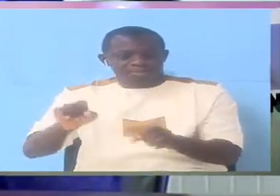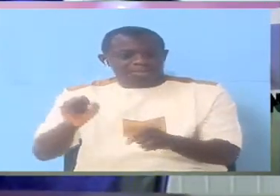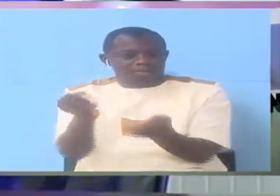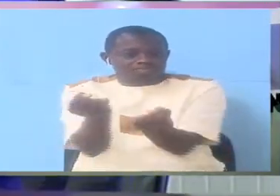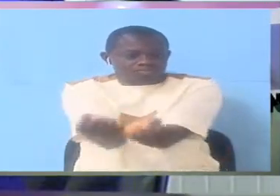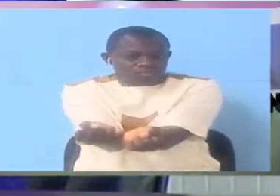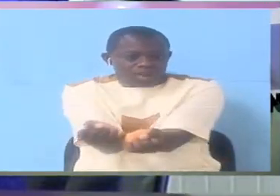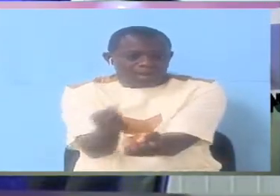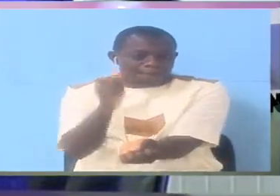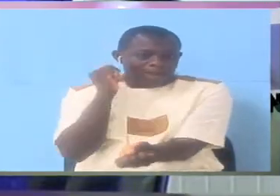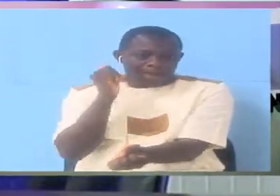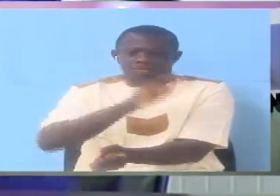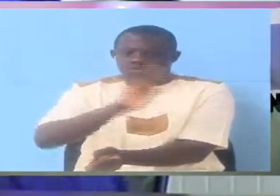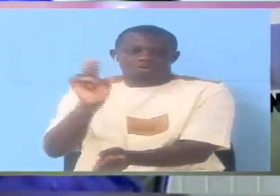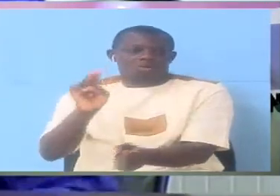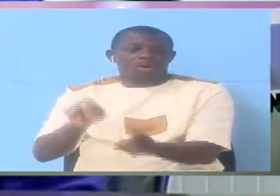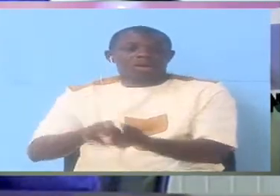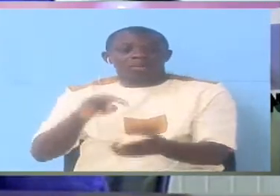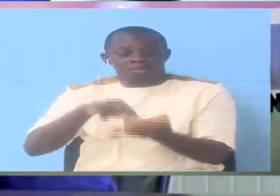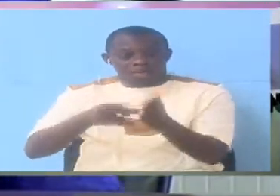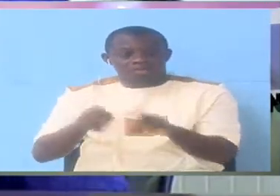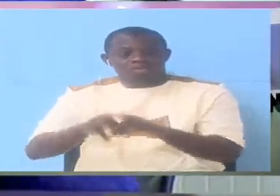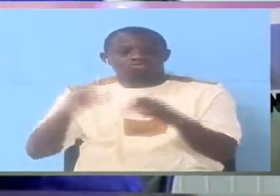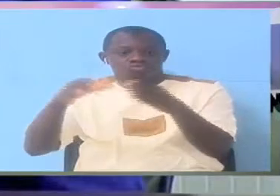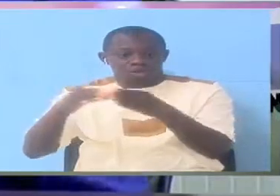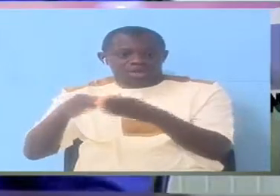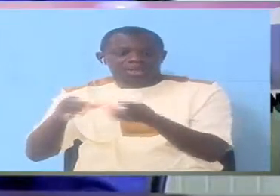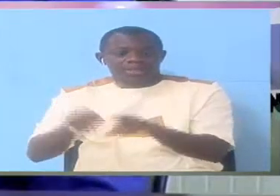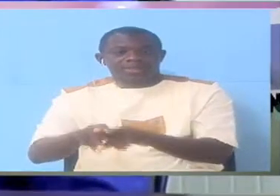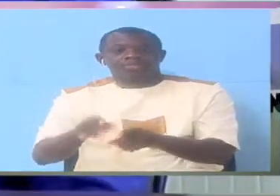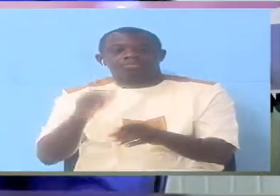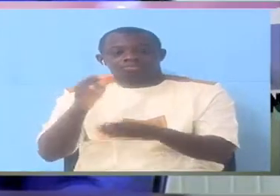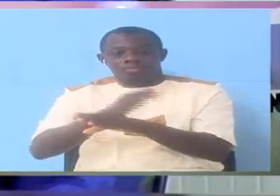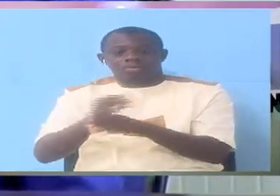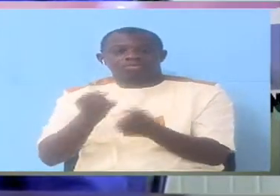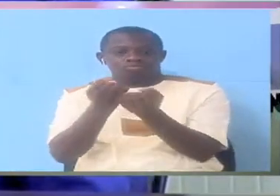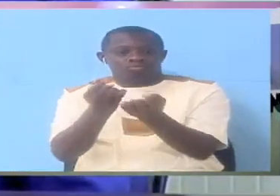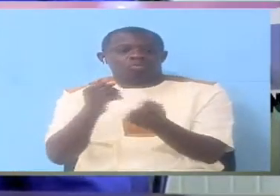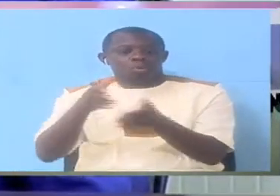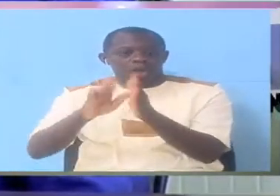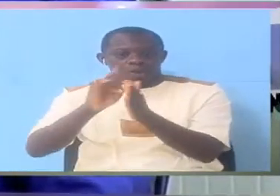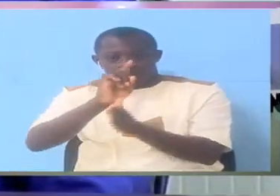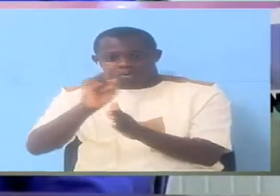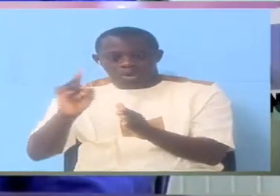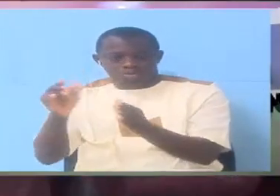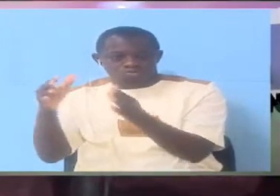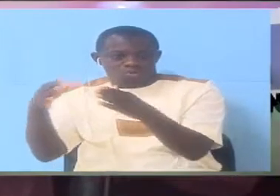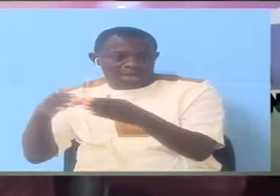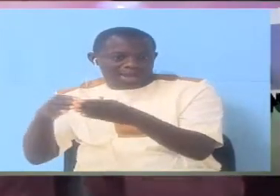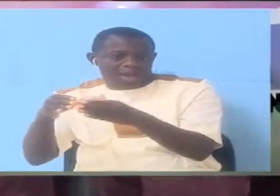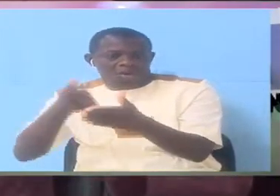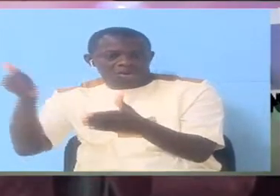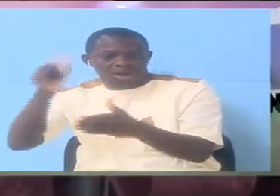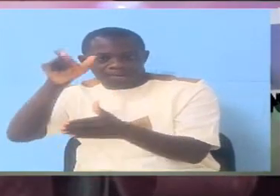not. They tied them with their hands in front of them, not behind them.